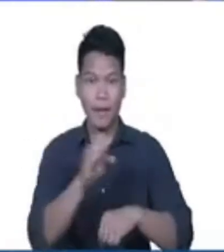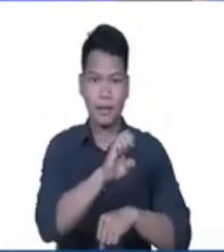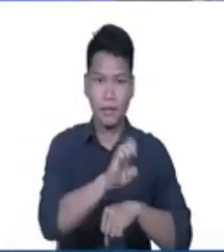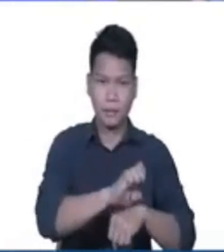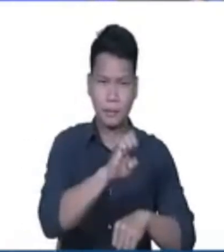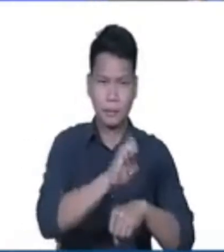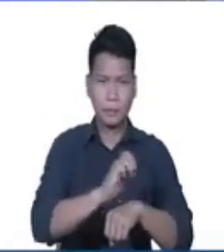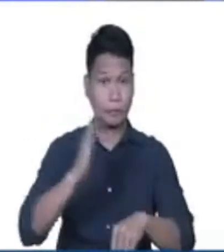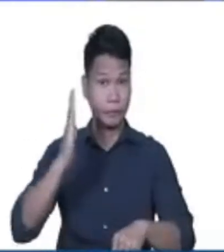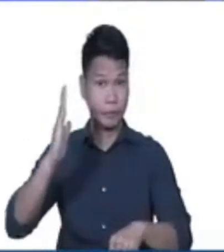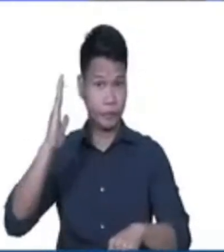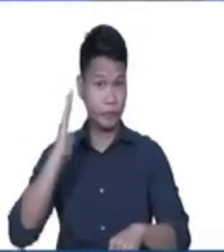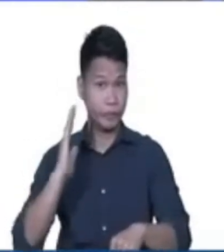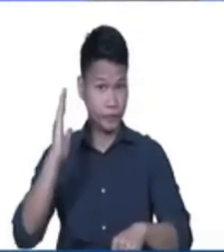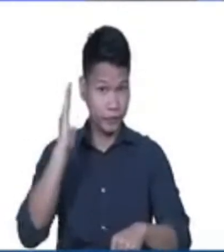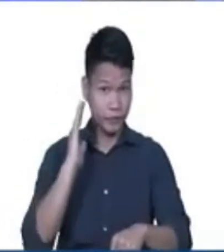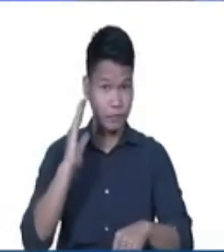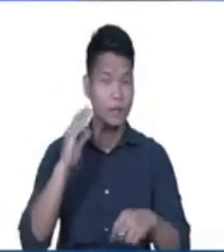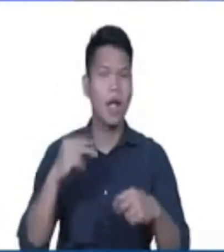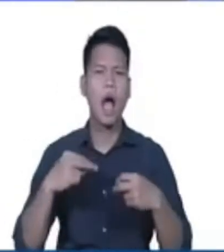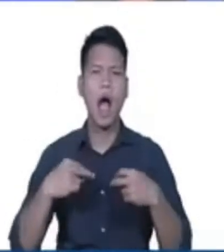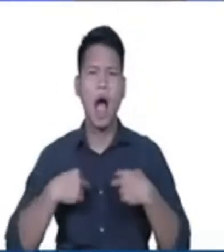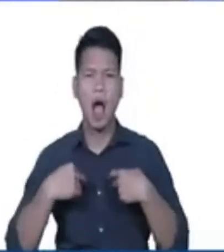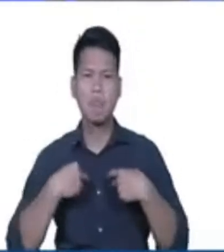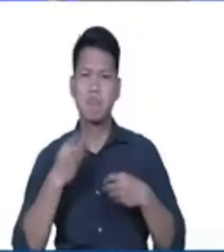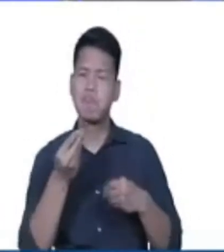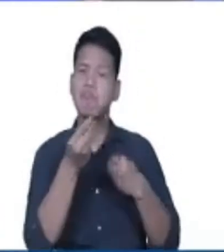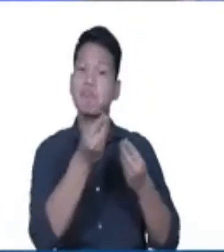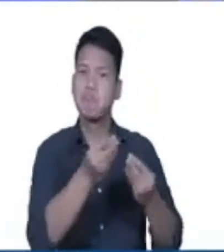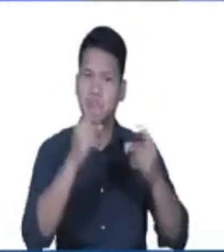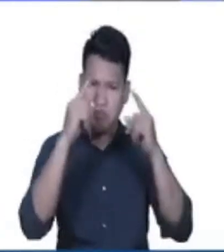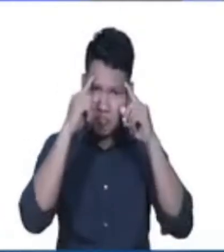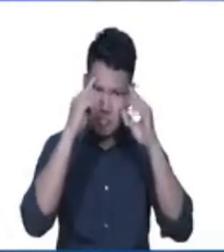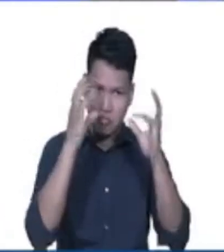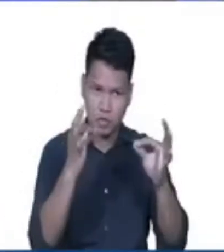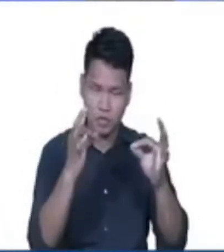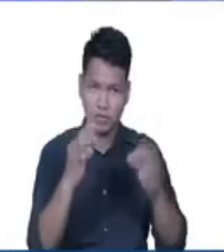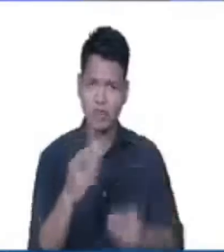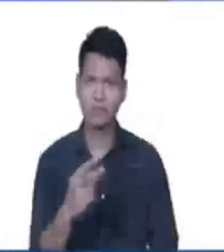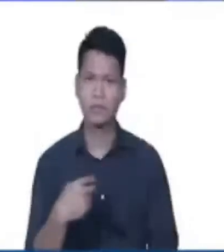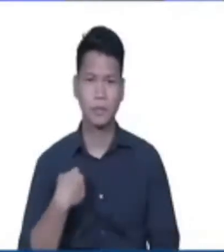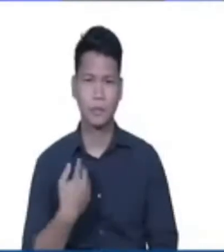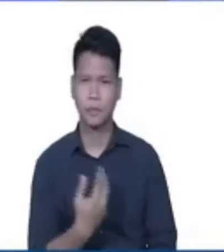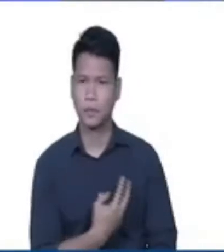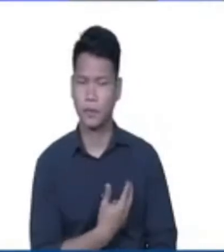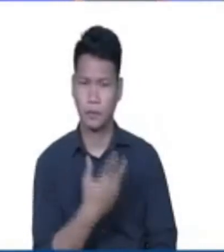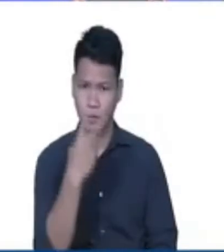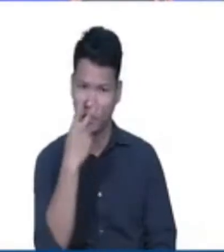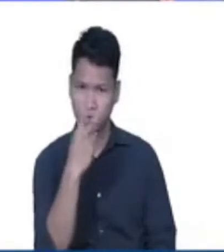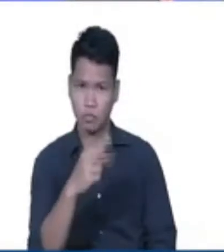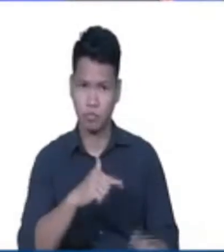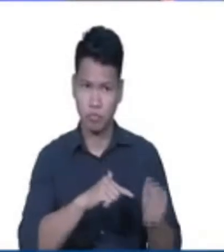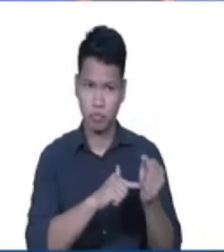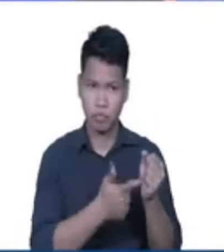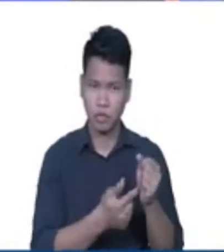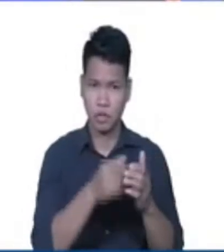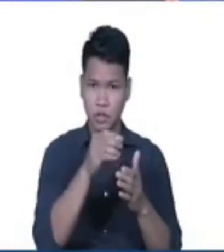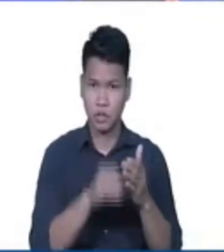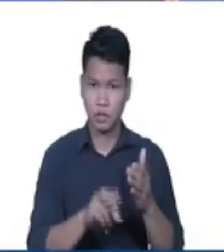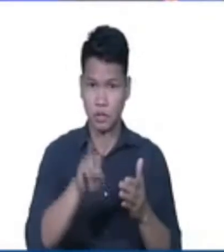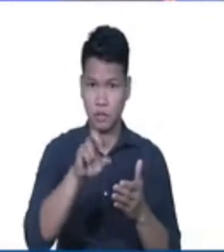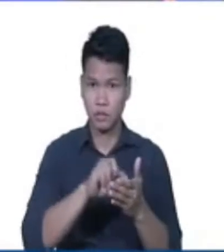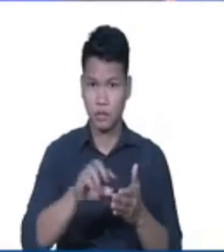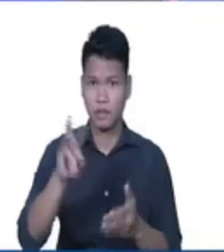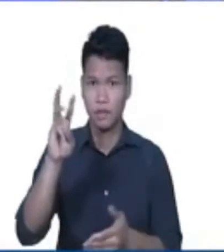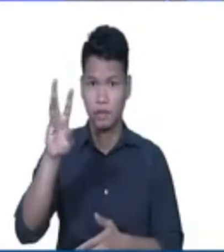In the garden of Eden, the choice was made. Kung titignan po natin, ito po ang sabi ng Panginoon. The Lord